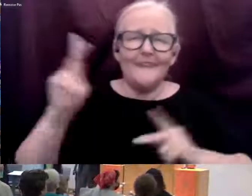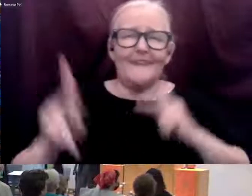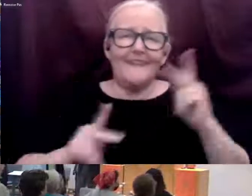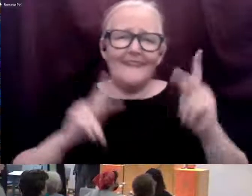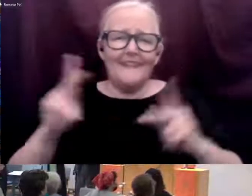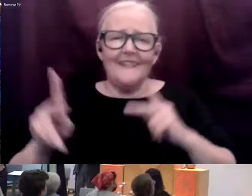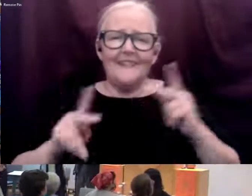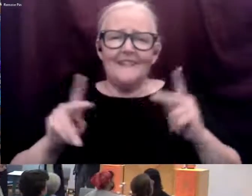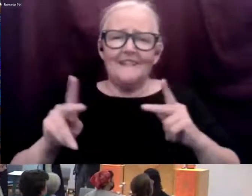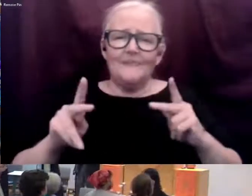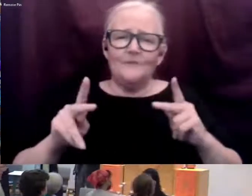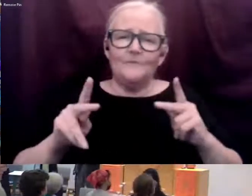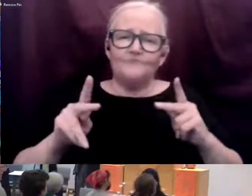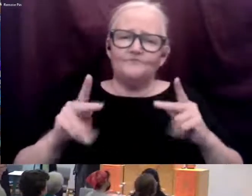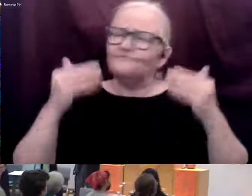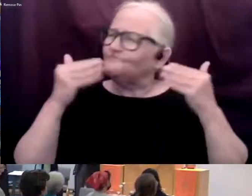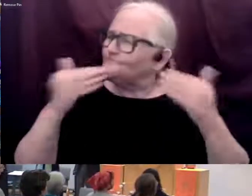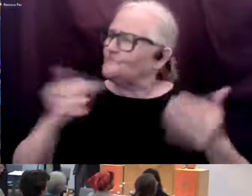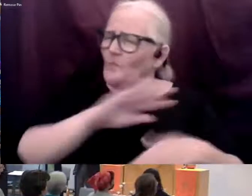Open your hearts,